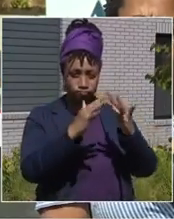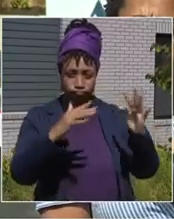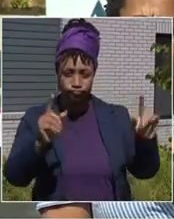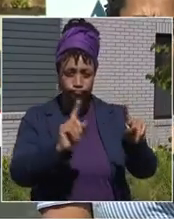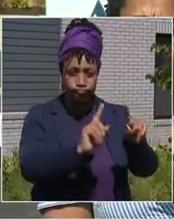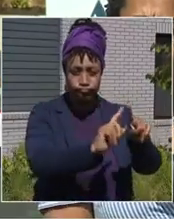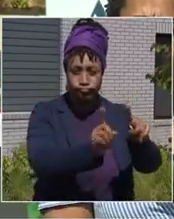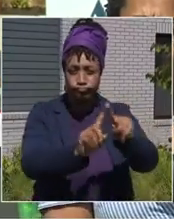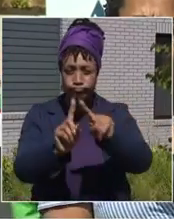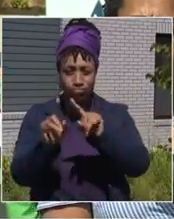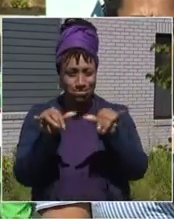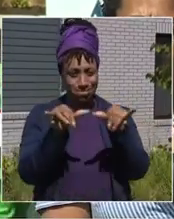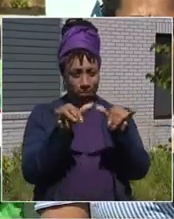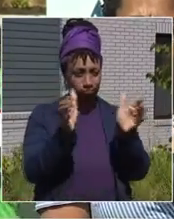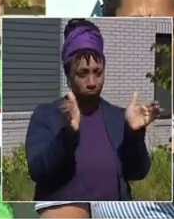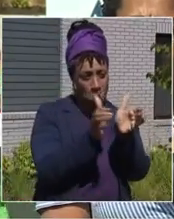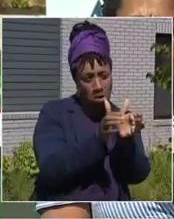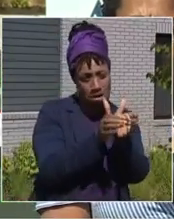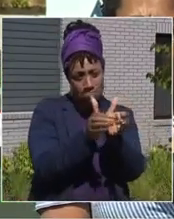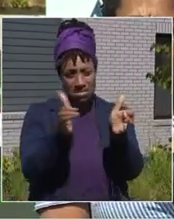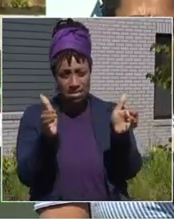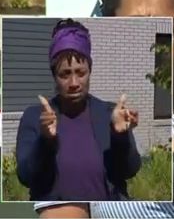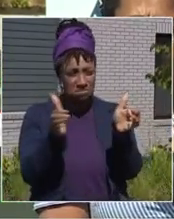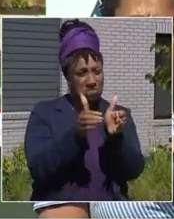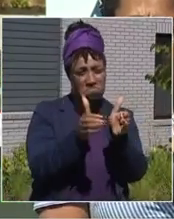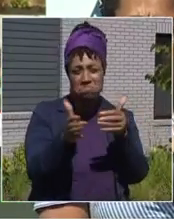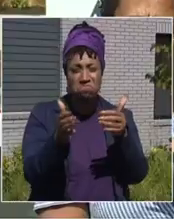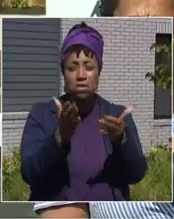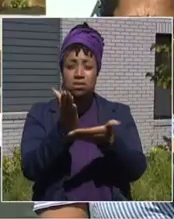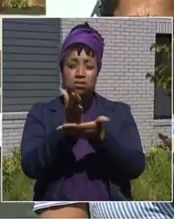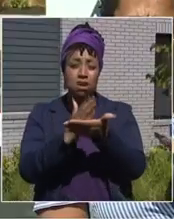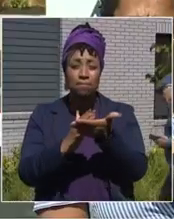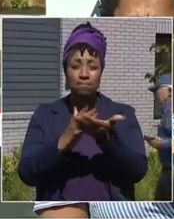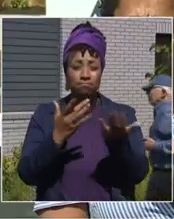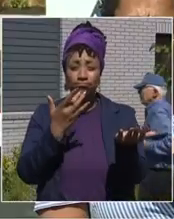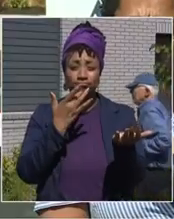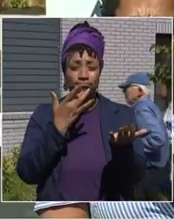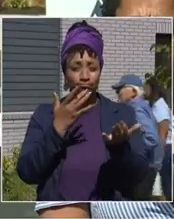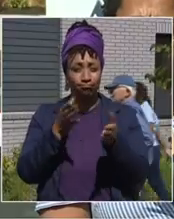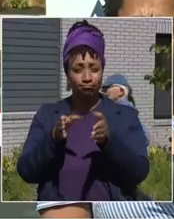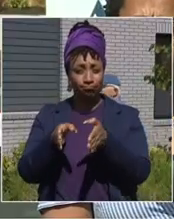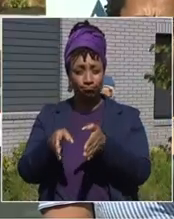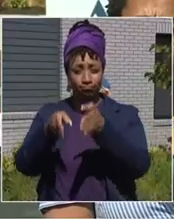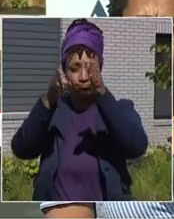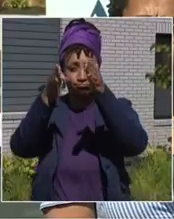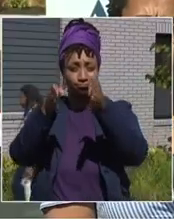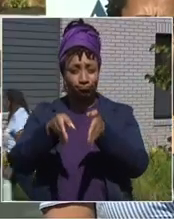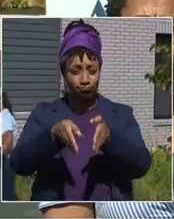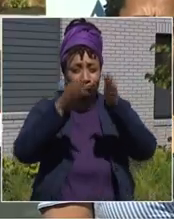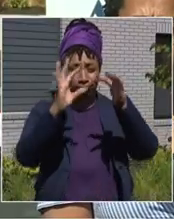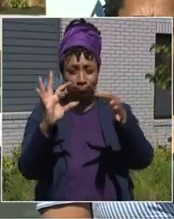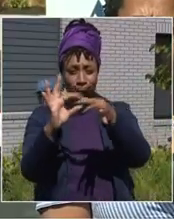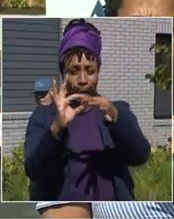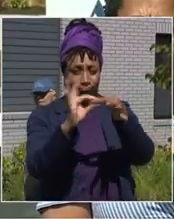attached like we see here, single-family detached. It's rarer, but we can build that in other